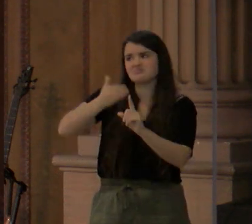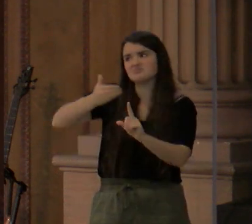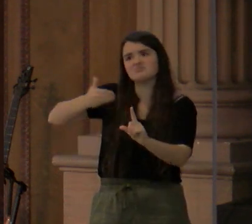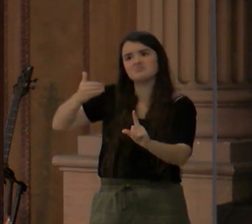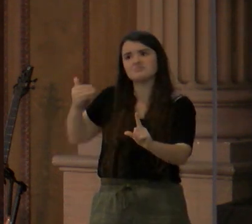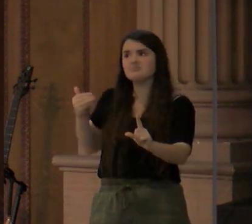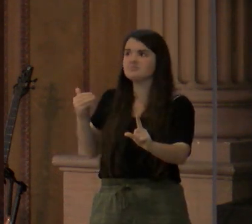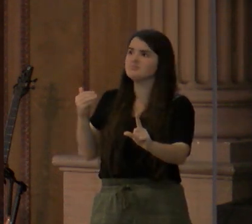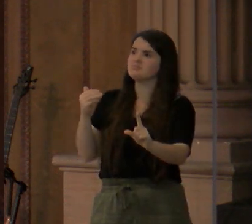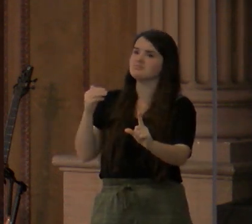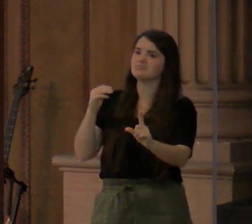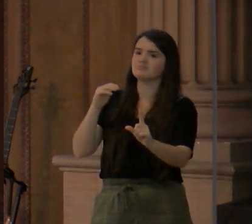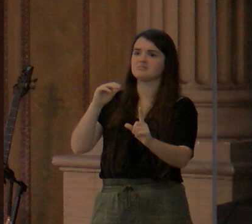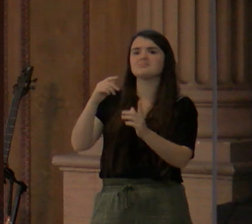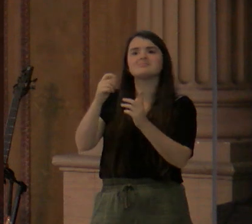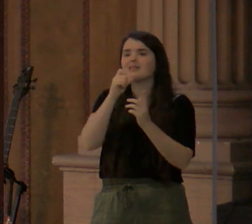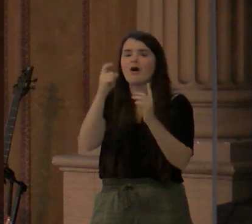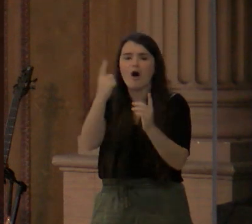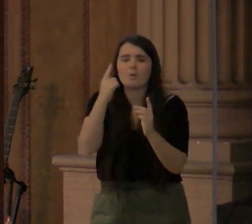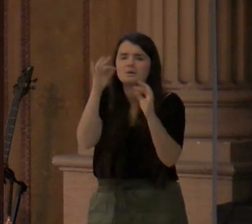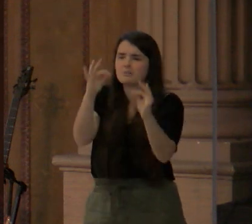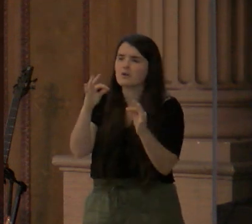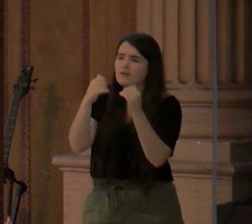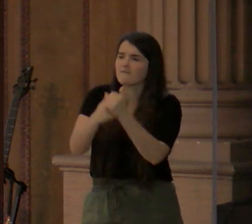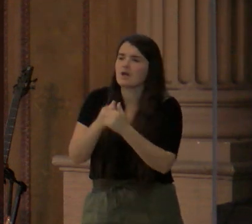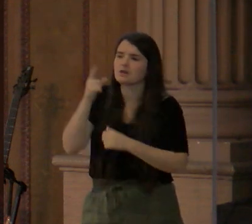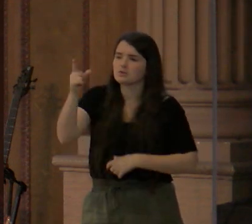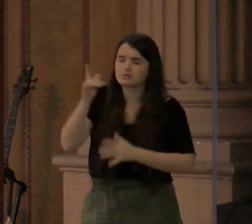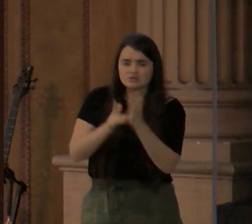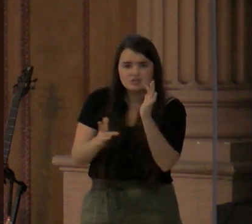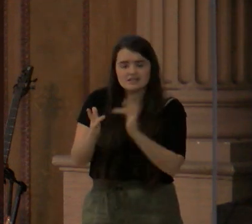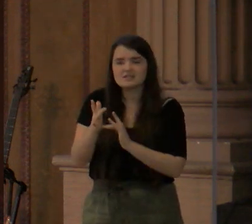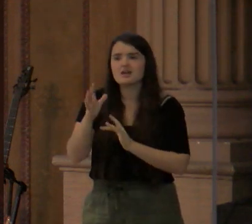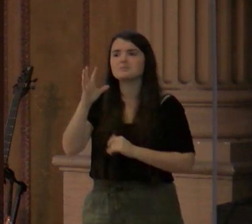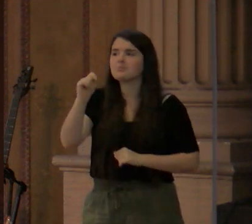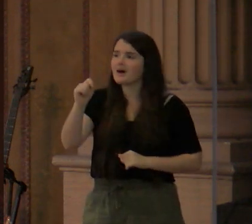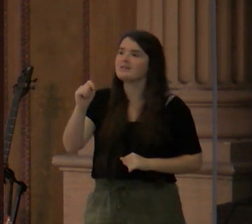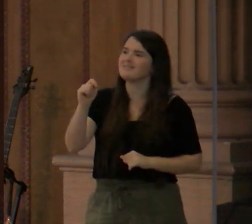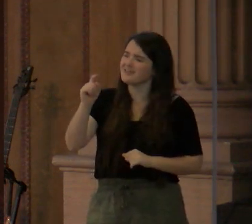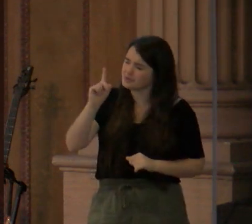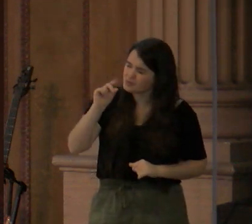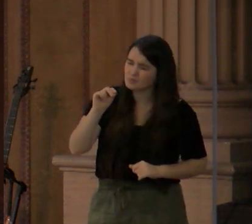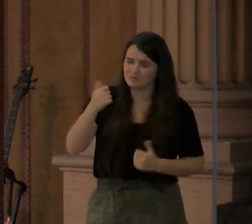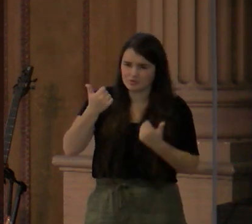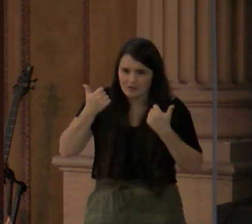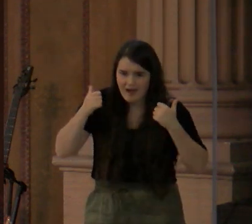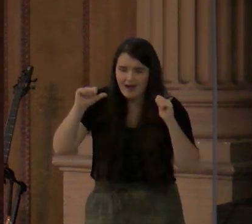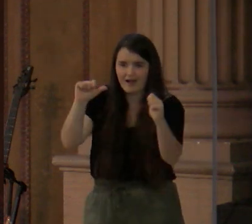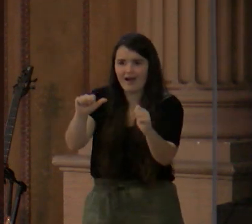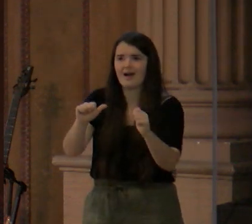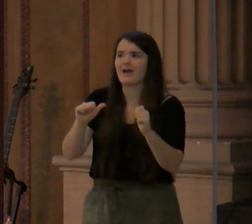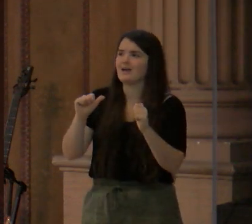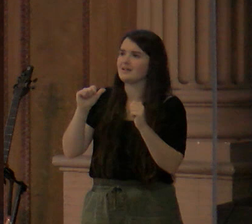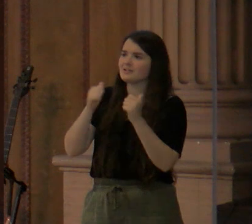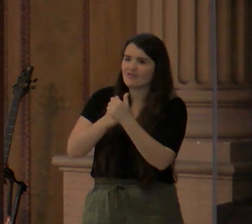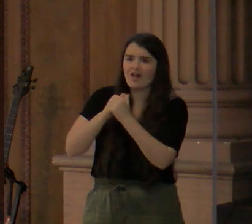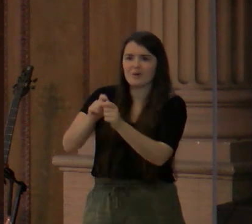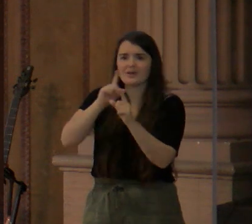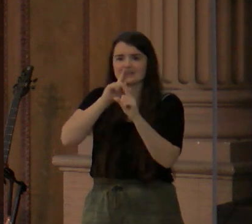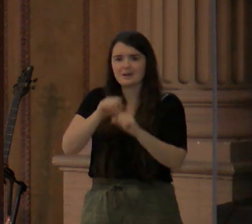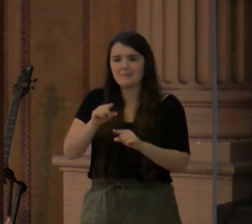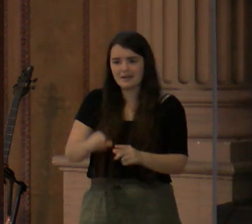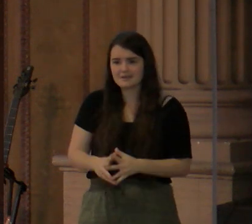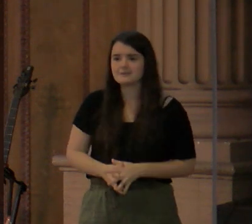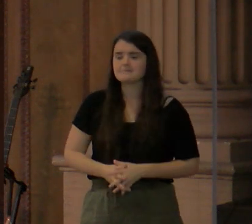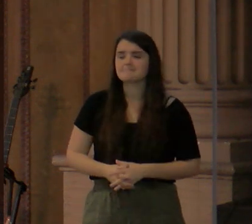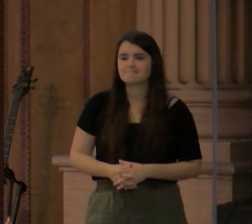differently. In fact, that's a major theme of this sermon. It's largely about the distinct Christian way of life